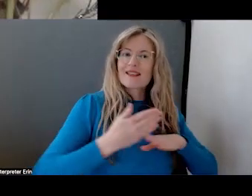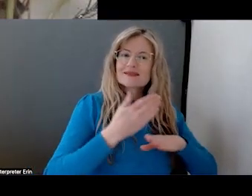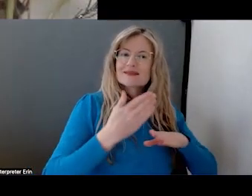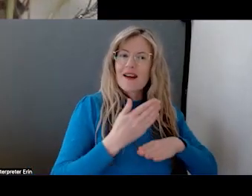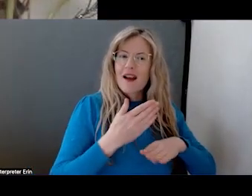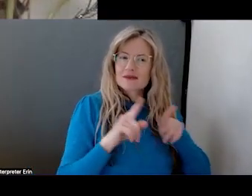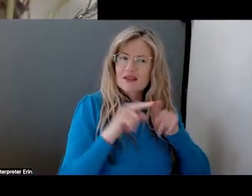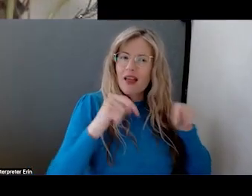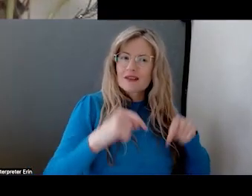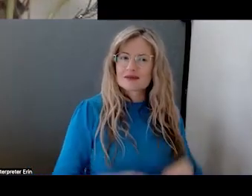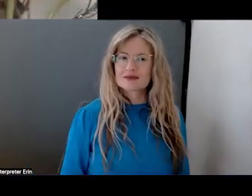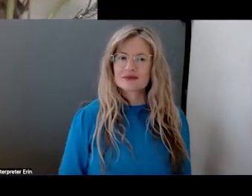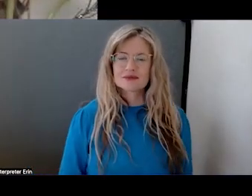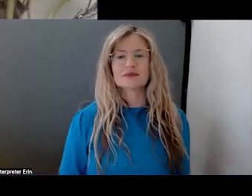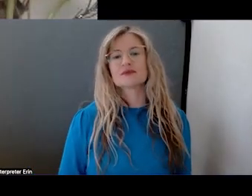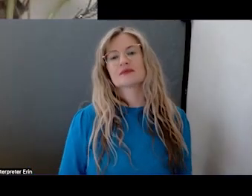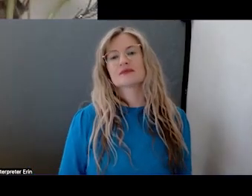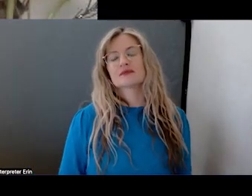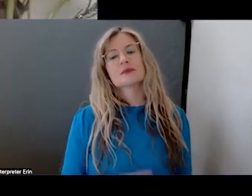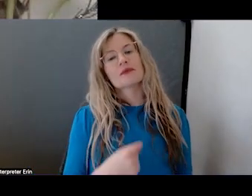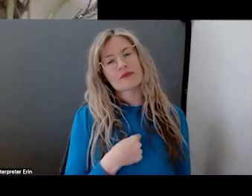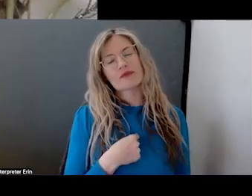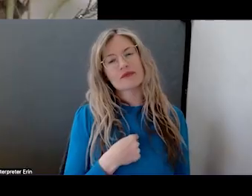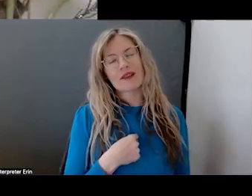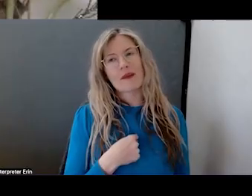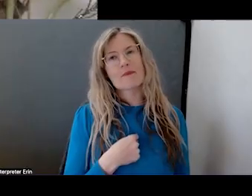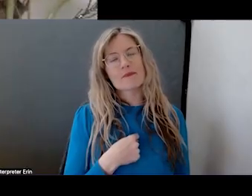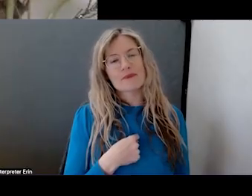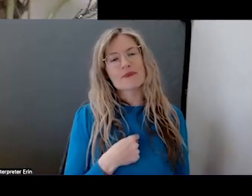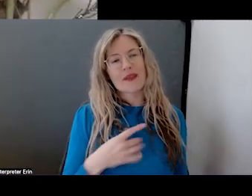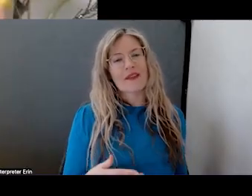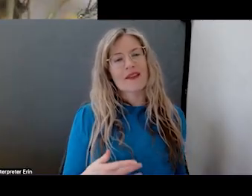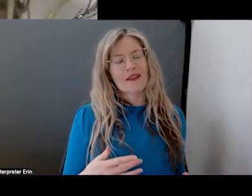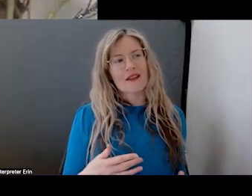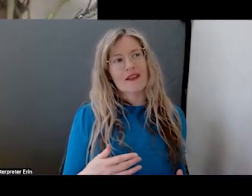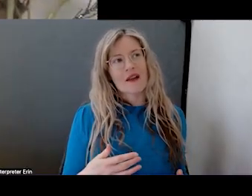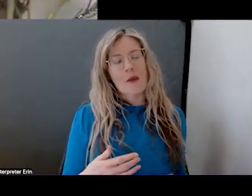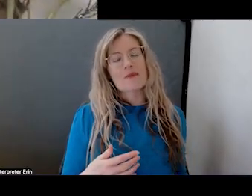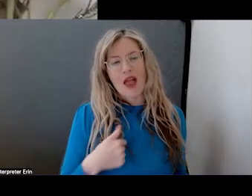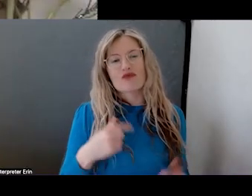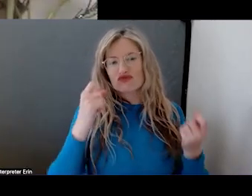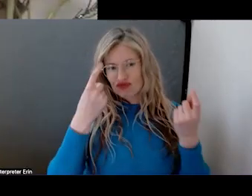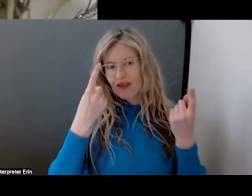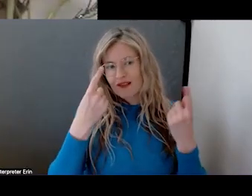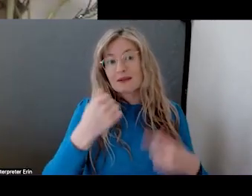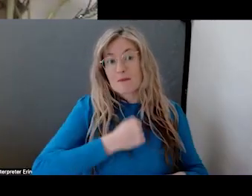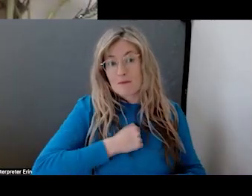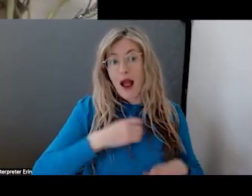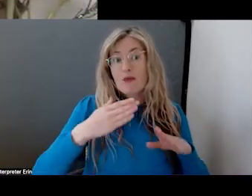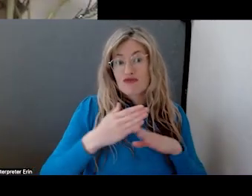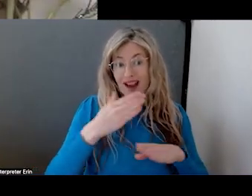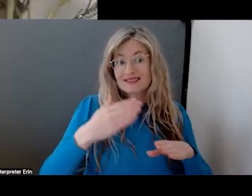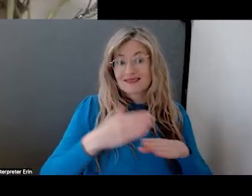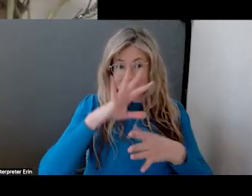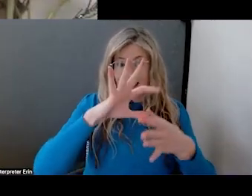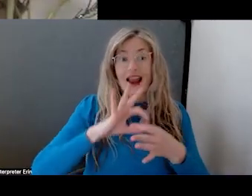really, really embracing that my practice is about the social perception of like the body just as